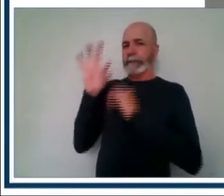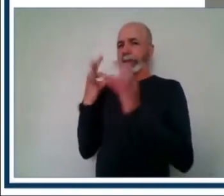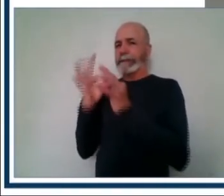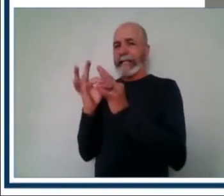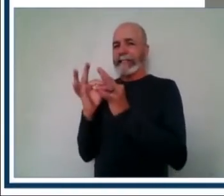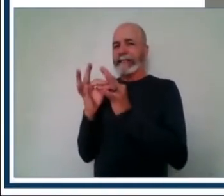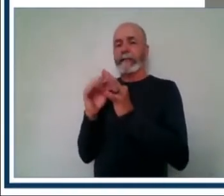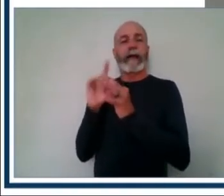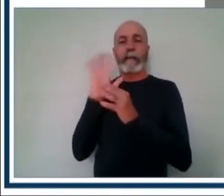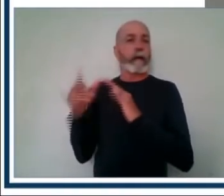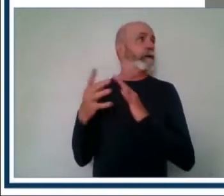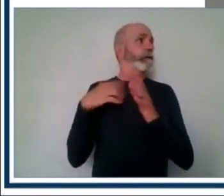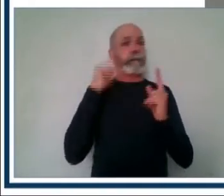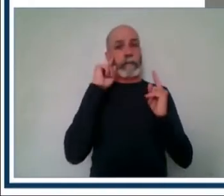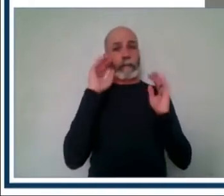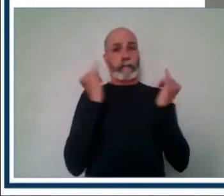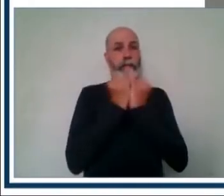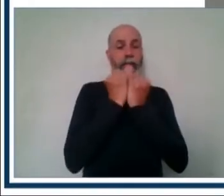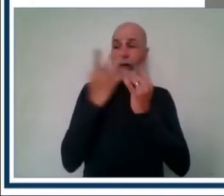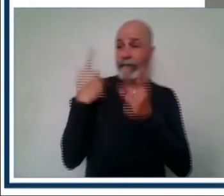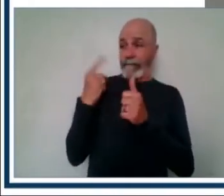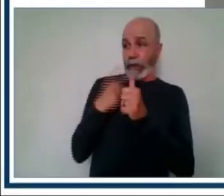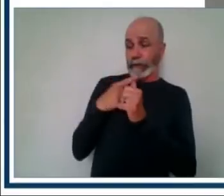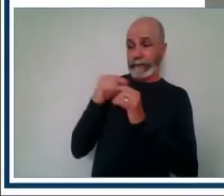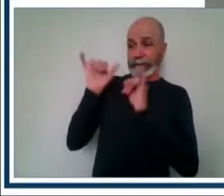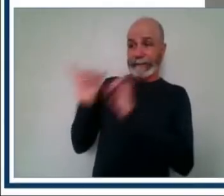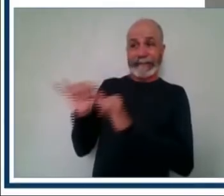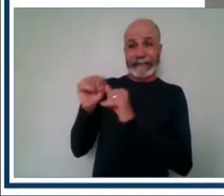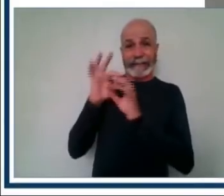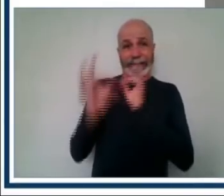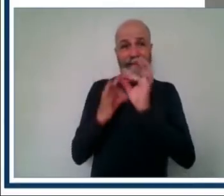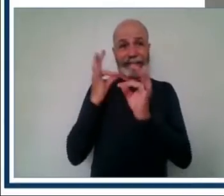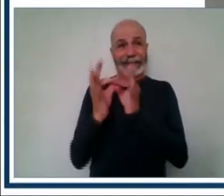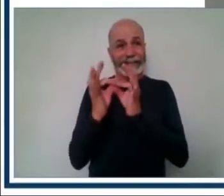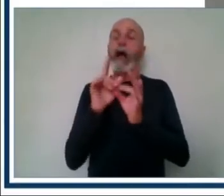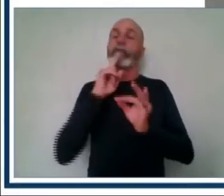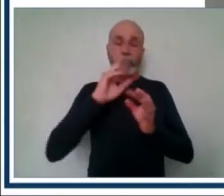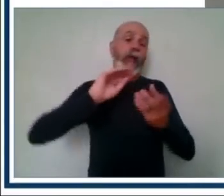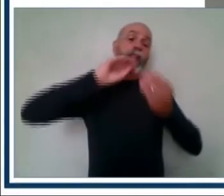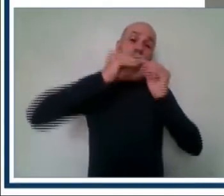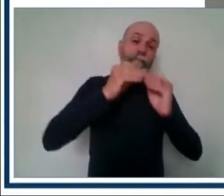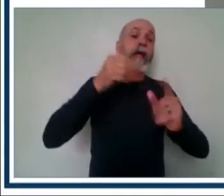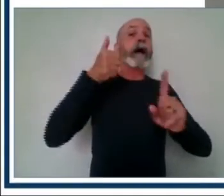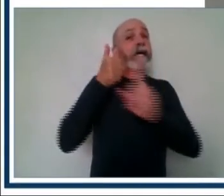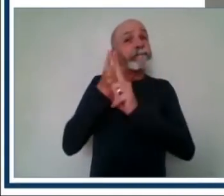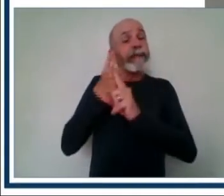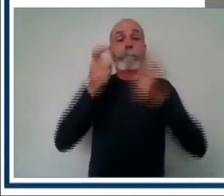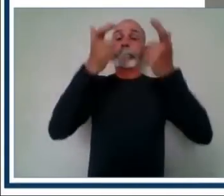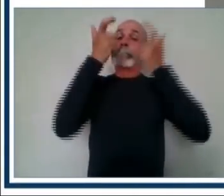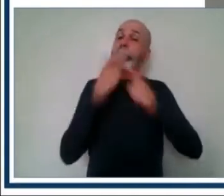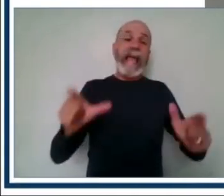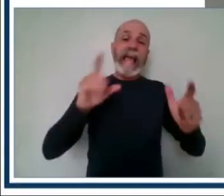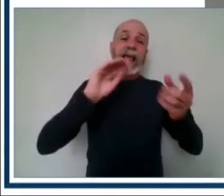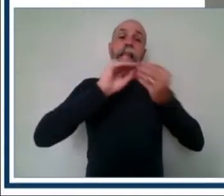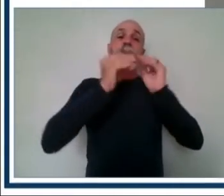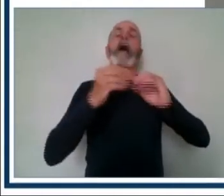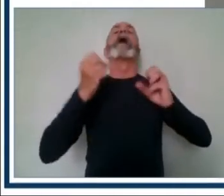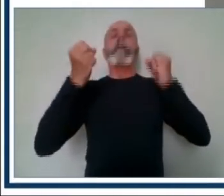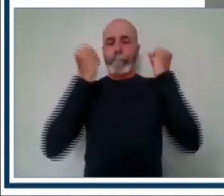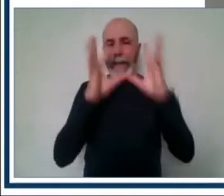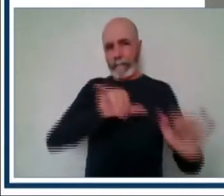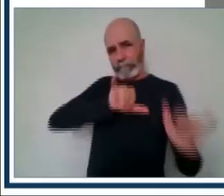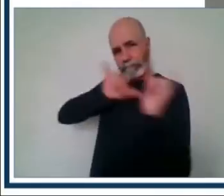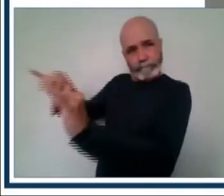results back. But so there's large numbers of people who are impacted by this and having even further restrictions on their lives because